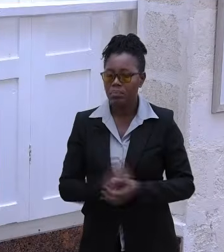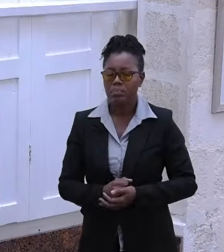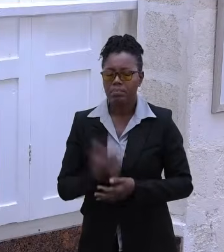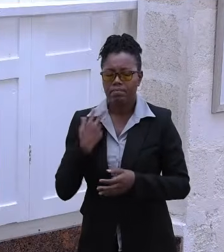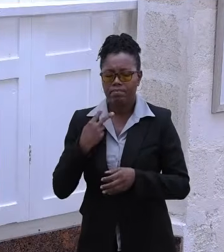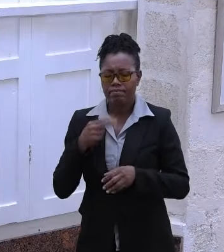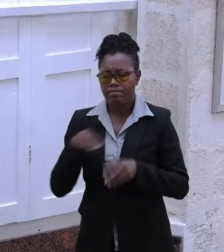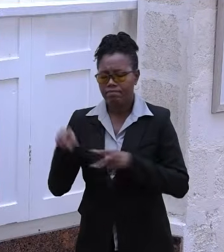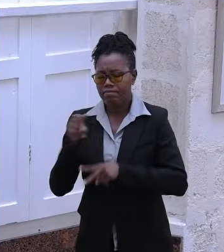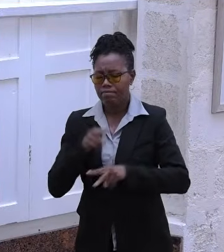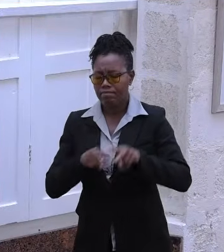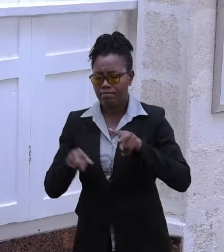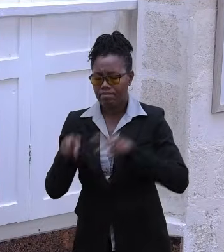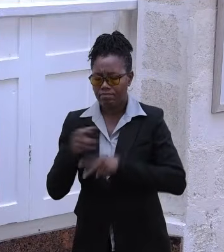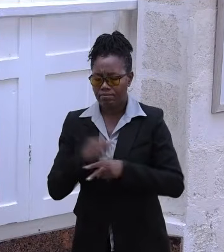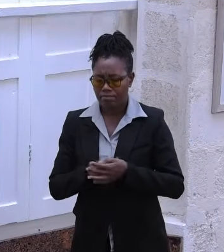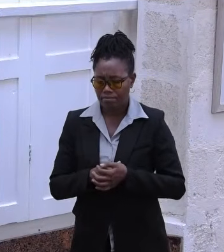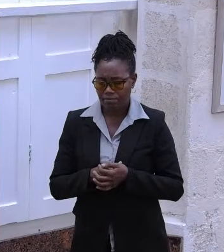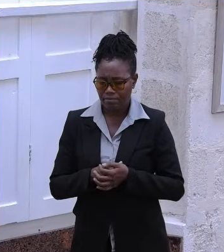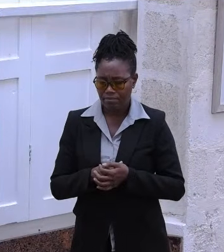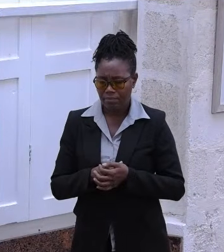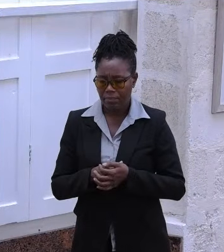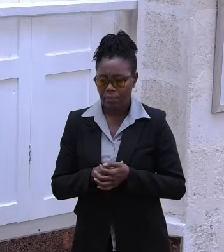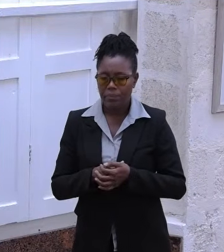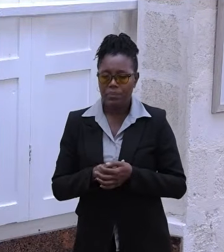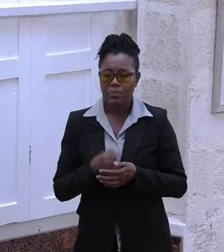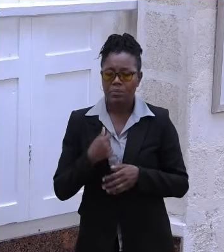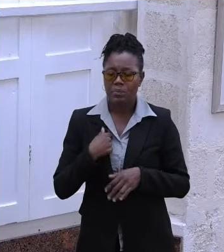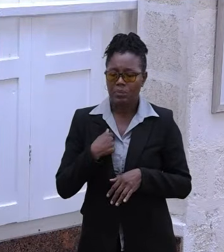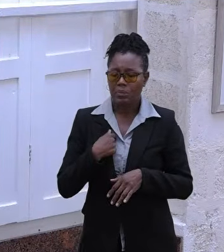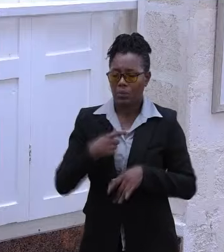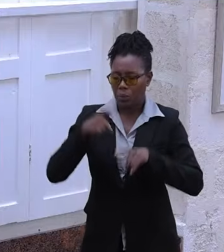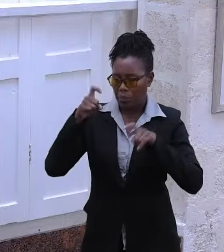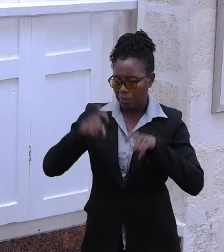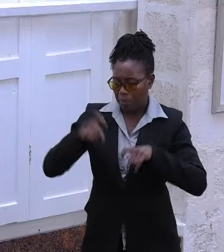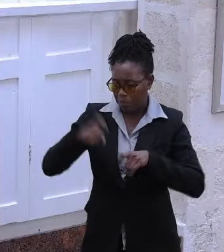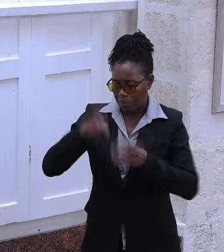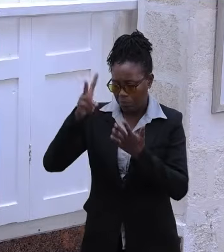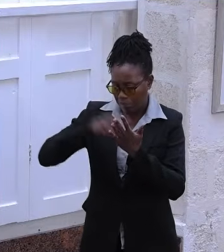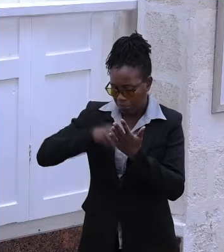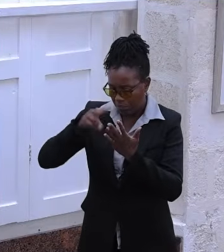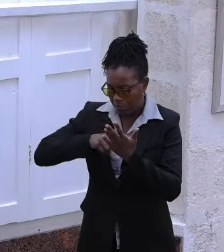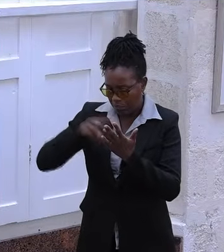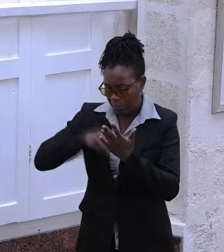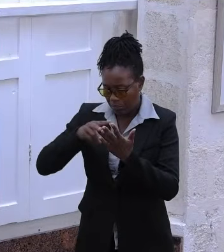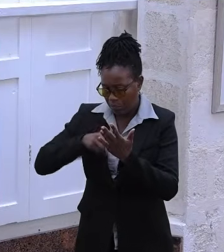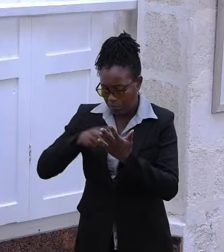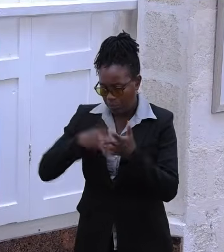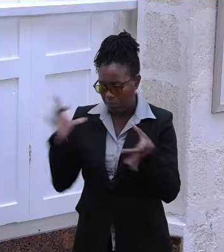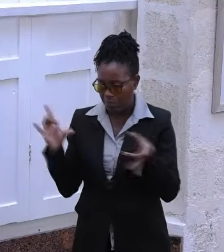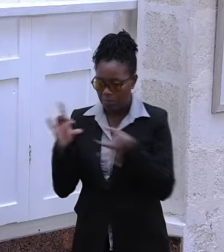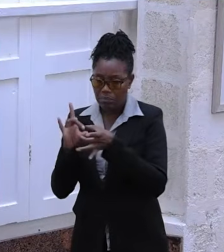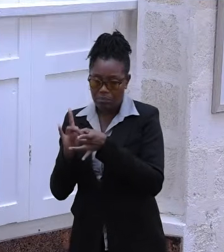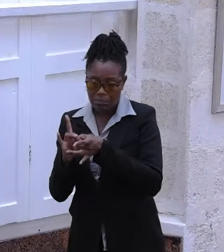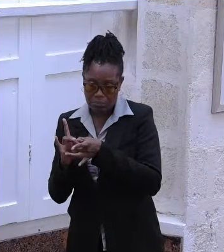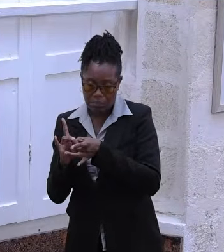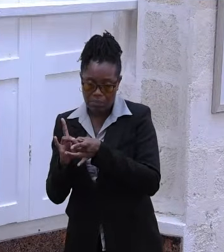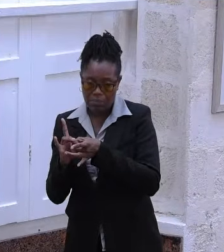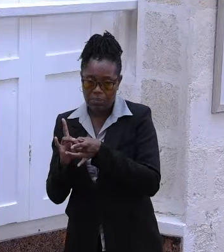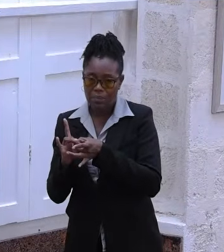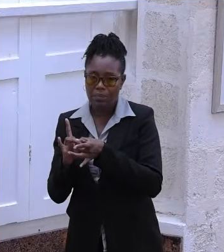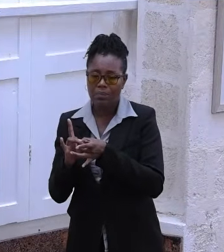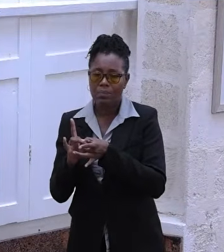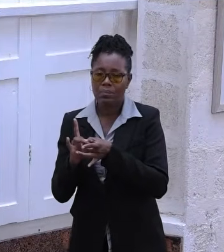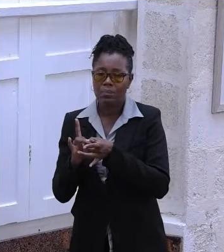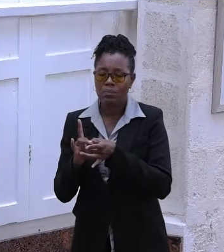overall, it is not lost upon me that you must read this in conjunction with the